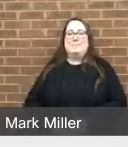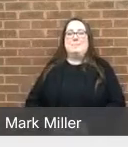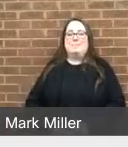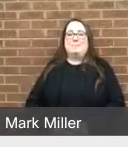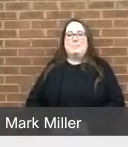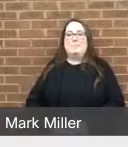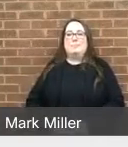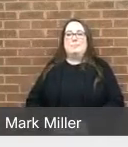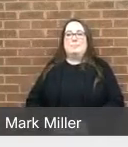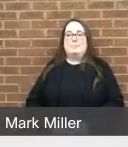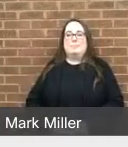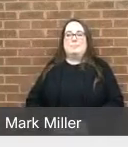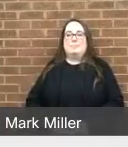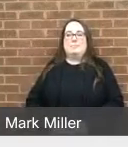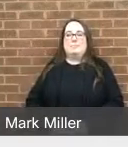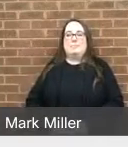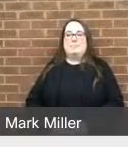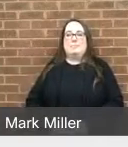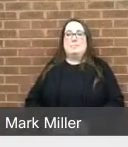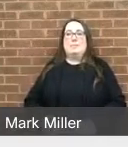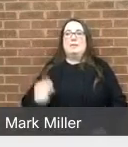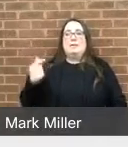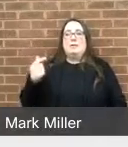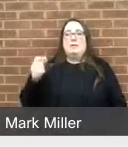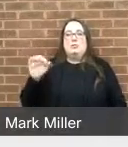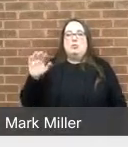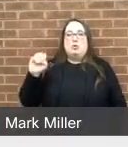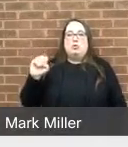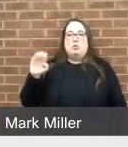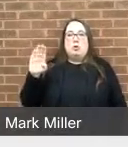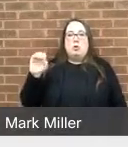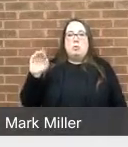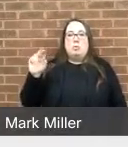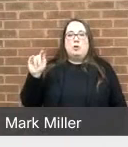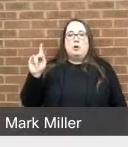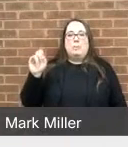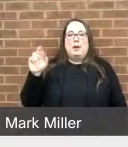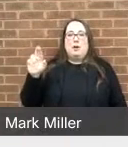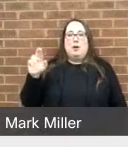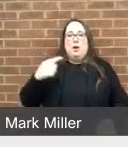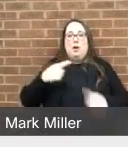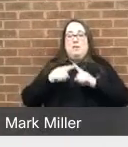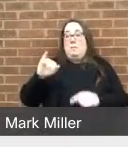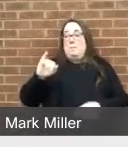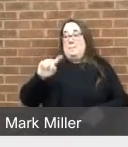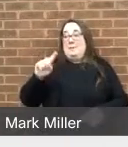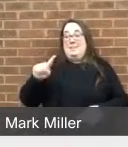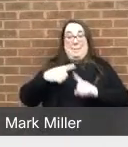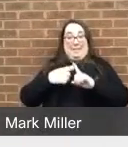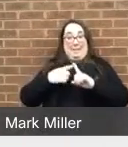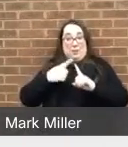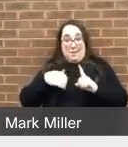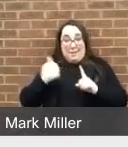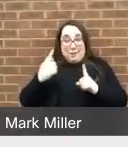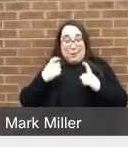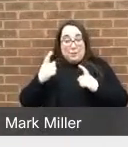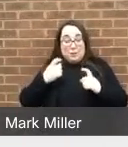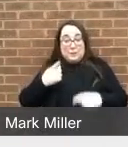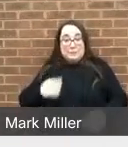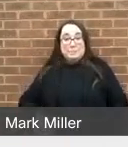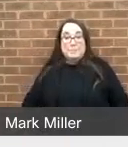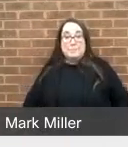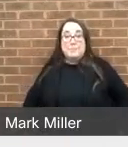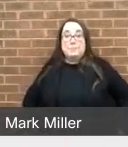Okay, we have George Berkheimer from Biz Monthly. Do you have any questions?